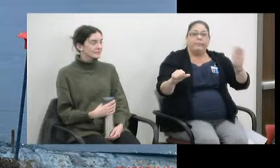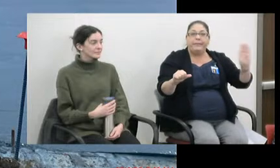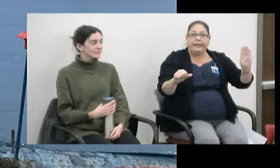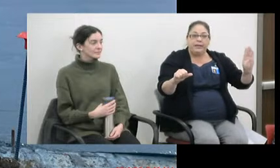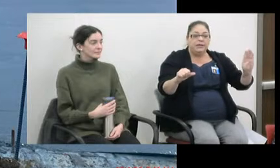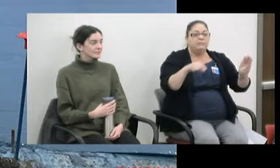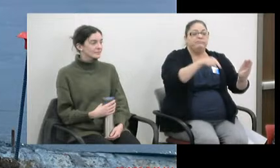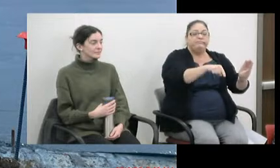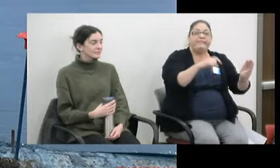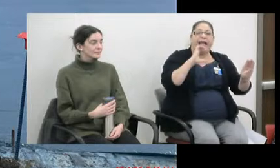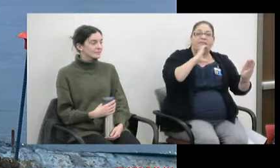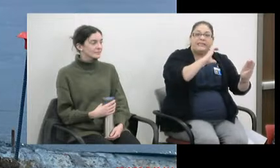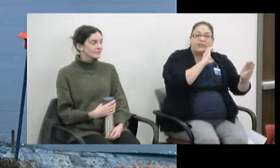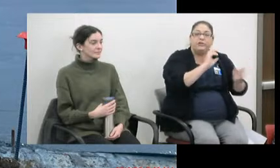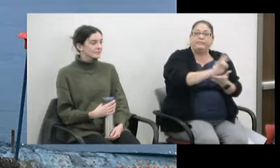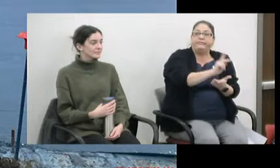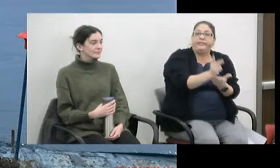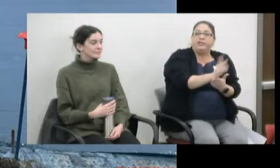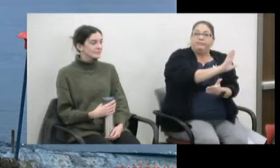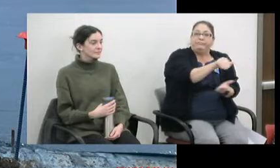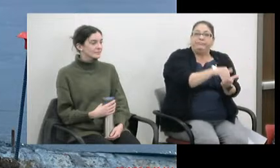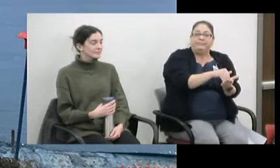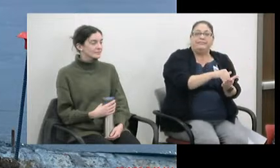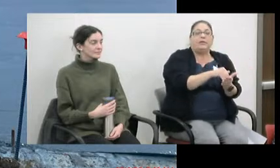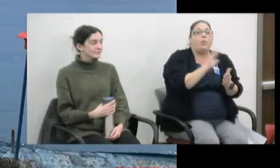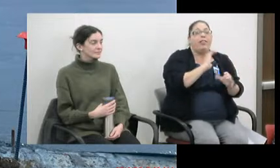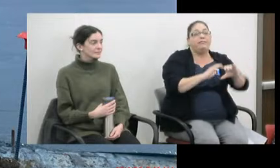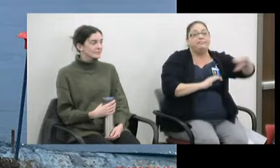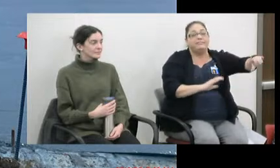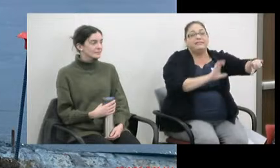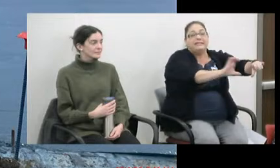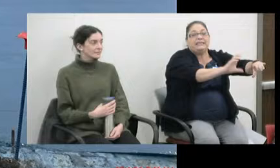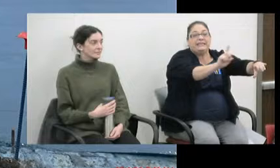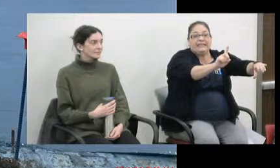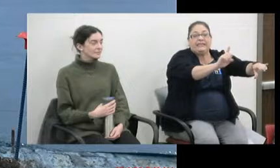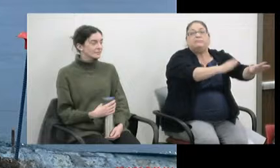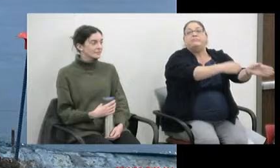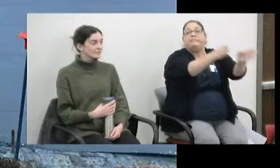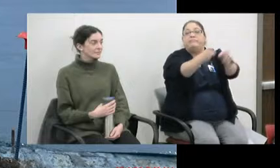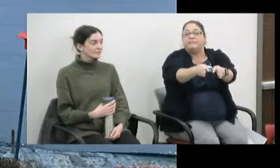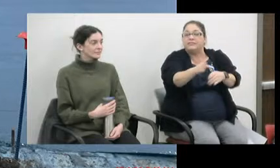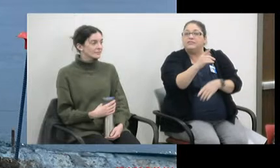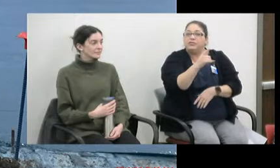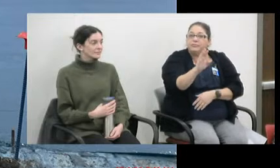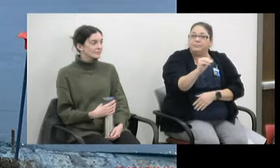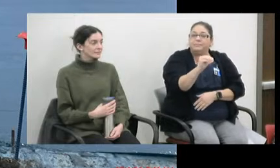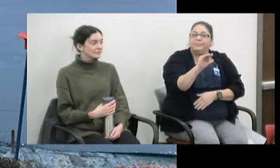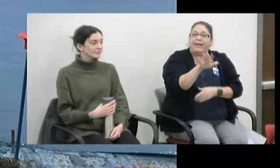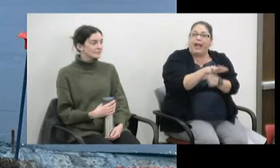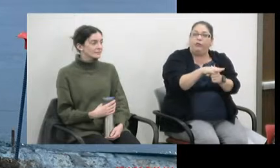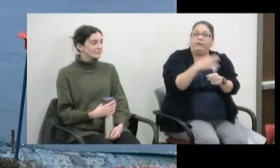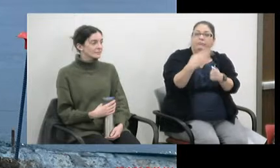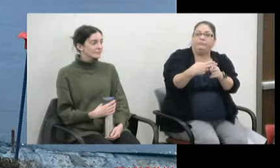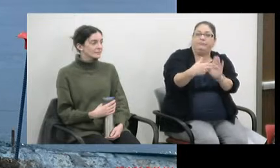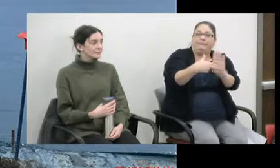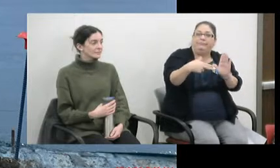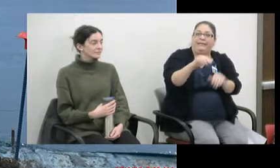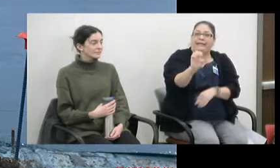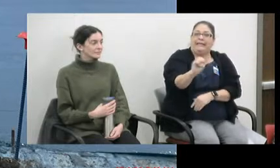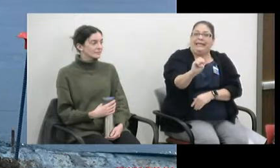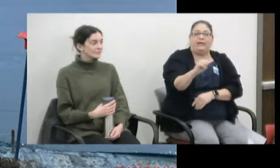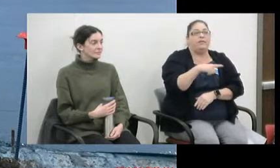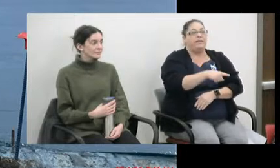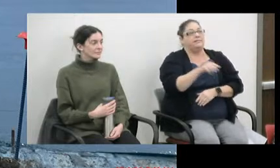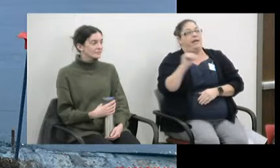cafeteria and kitchen are is split up into C and D, and then the gym area is area E. So this was area A.